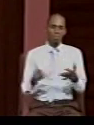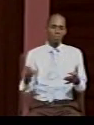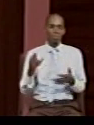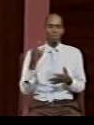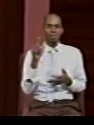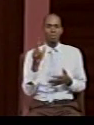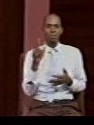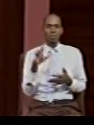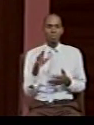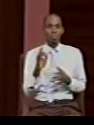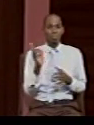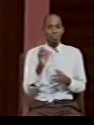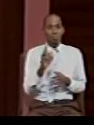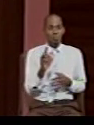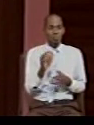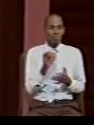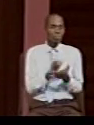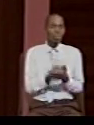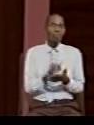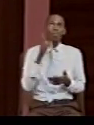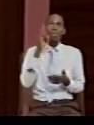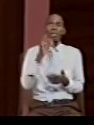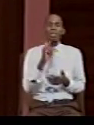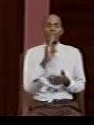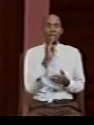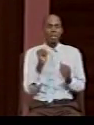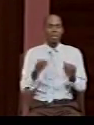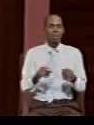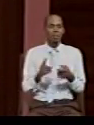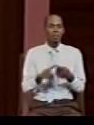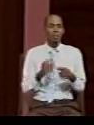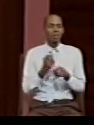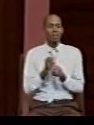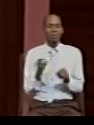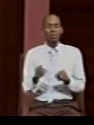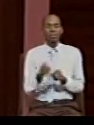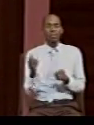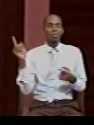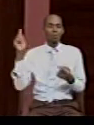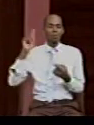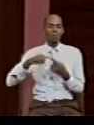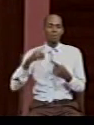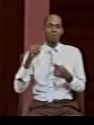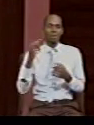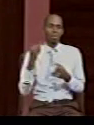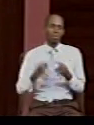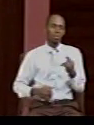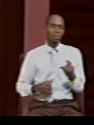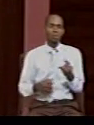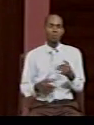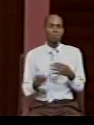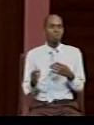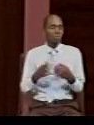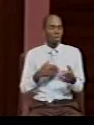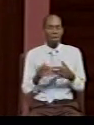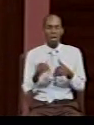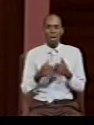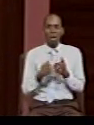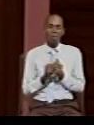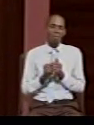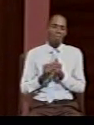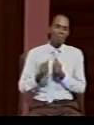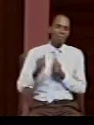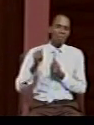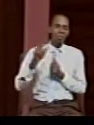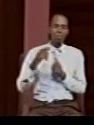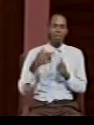able also to save them to the uttermost. No matter how far you have gone in